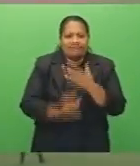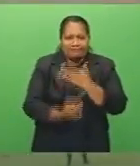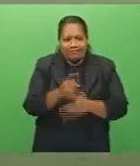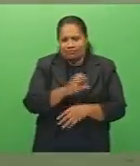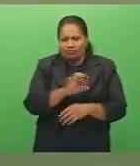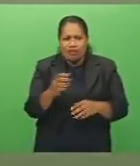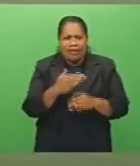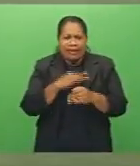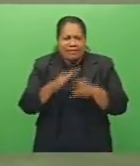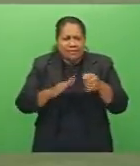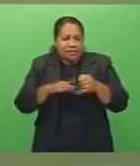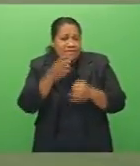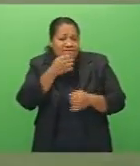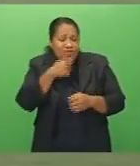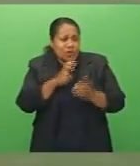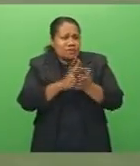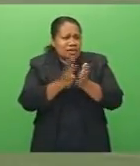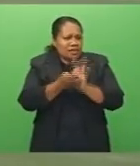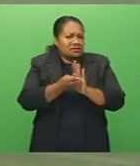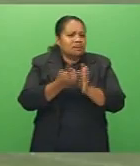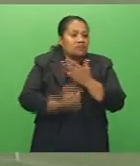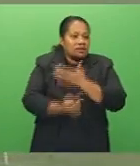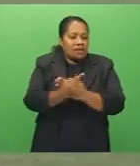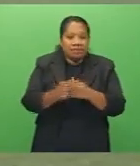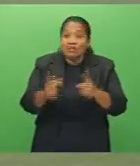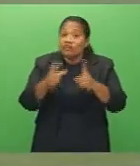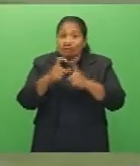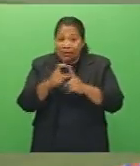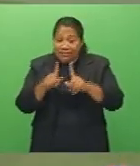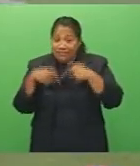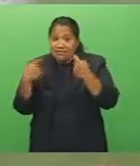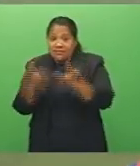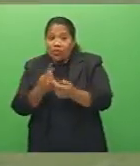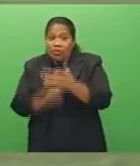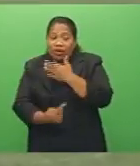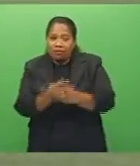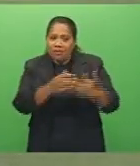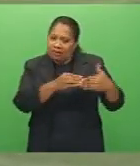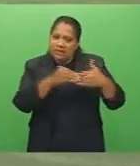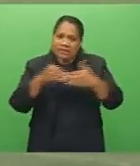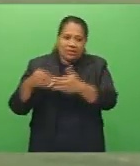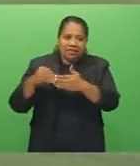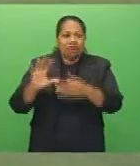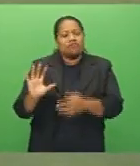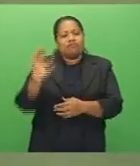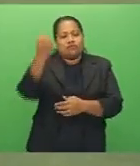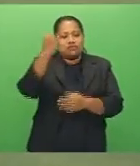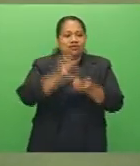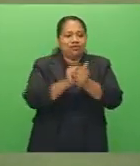few minutes remaining that the Dragons struck to take the lead and eventually win the game.